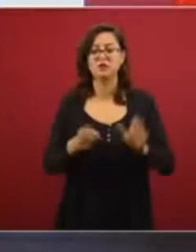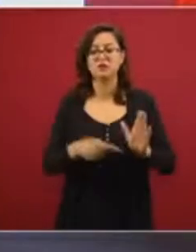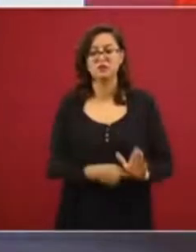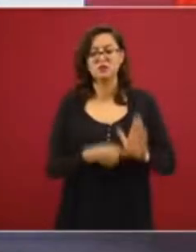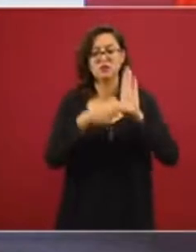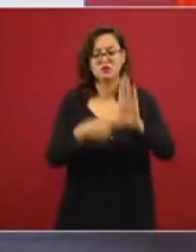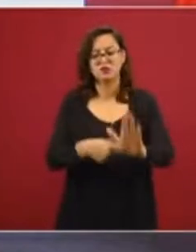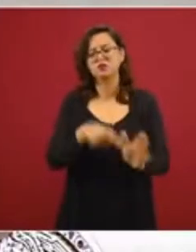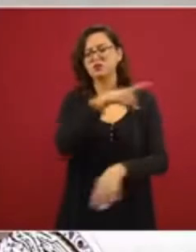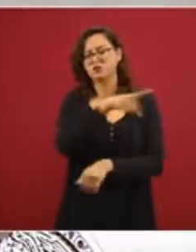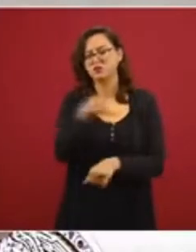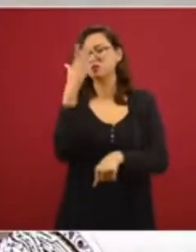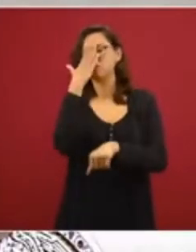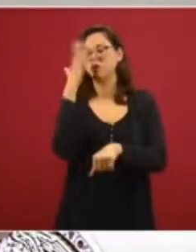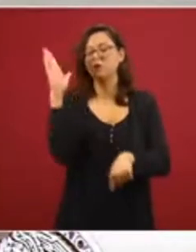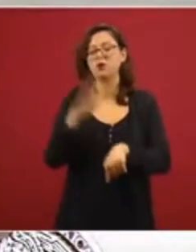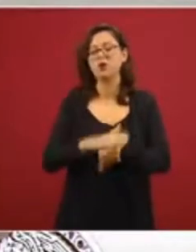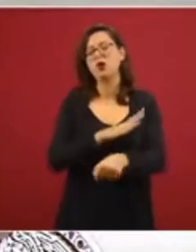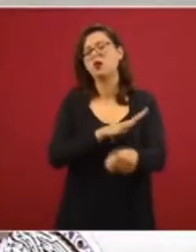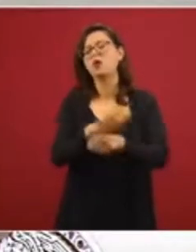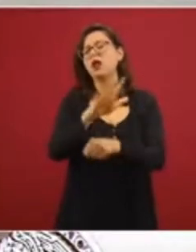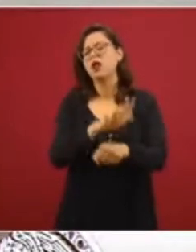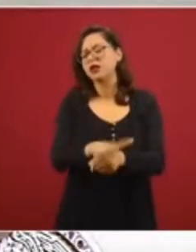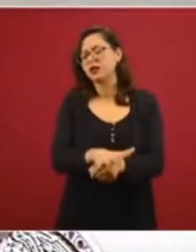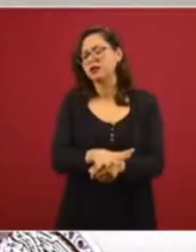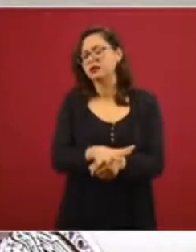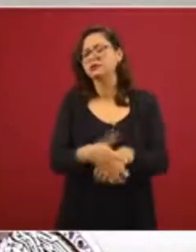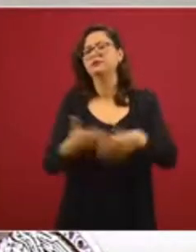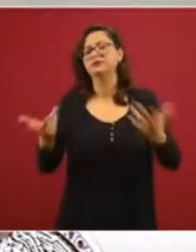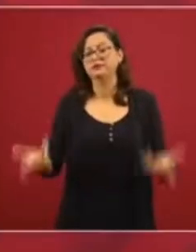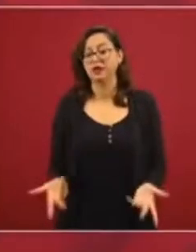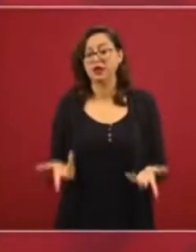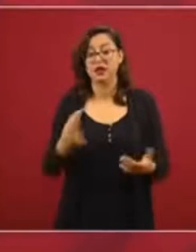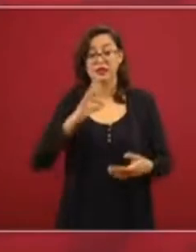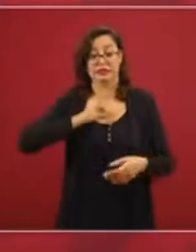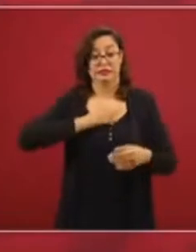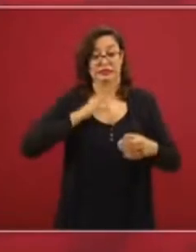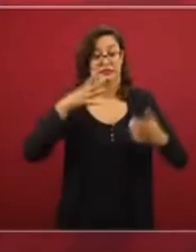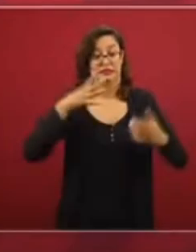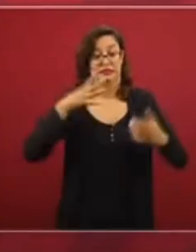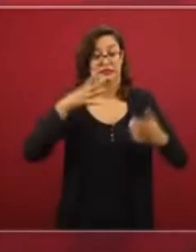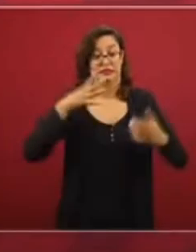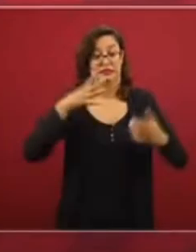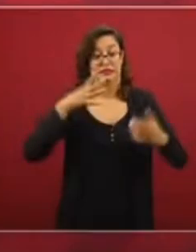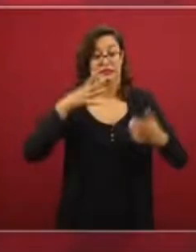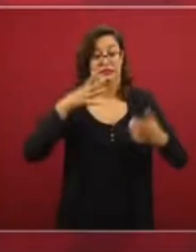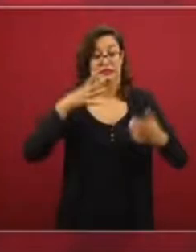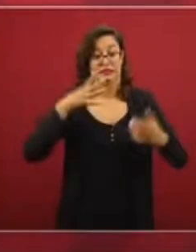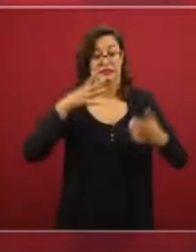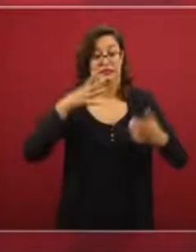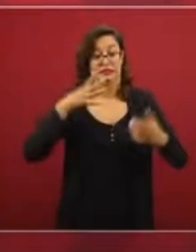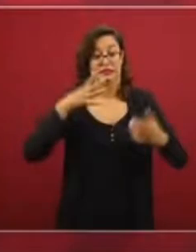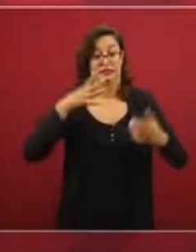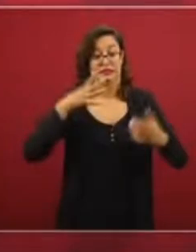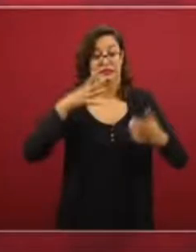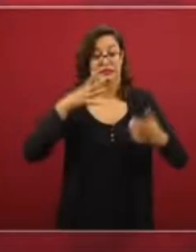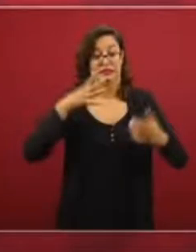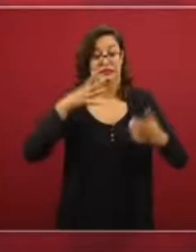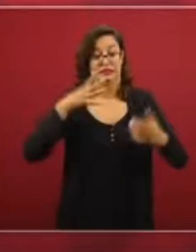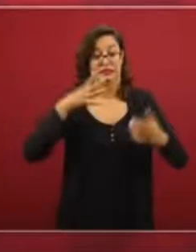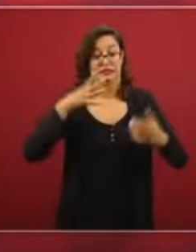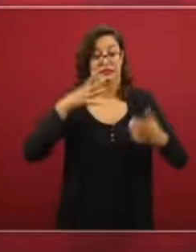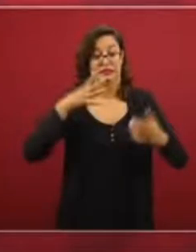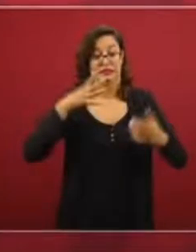tiene presente, que uno de los objetivos fundamentales del manejo de una pandemia and the one of